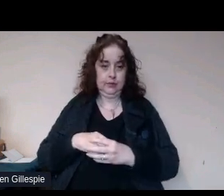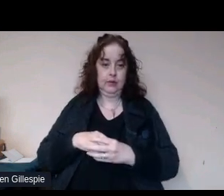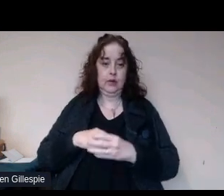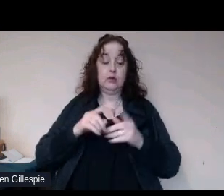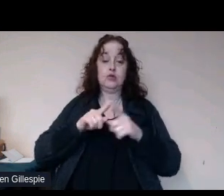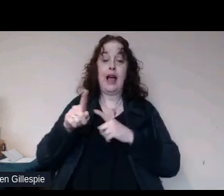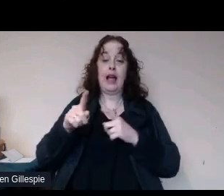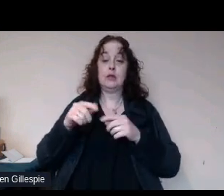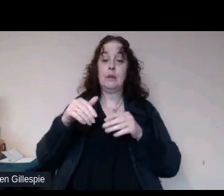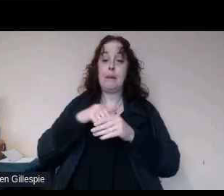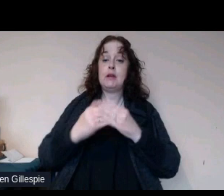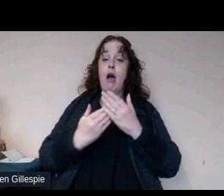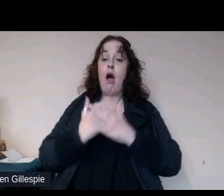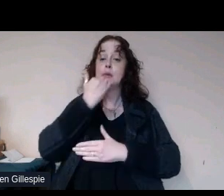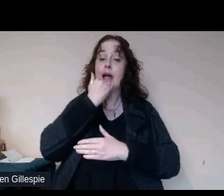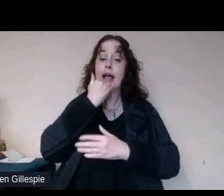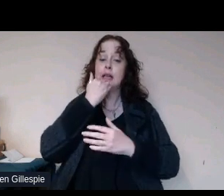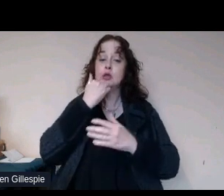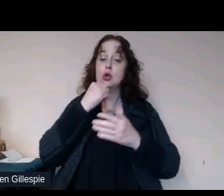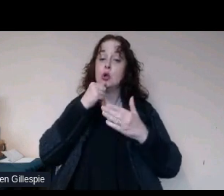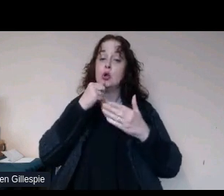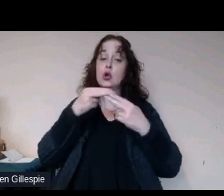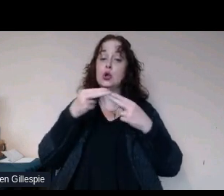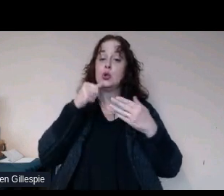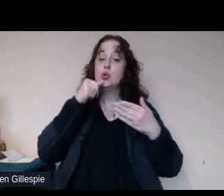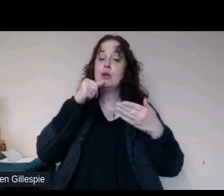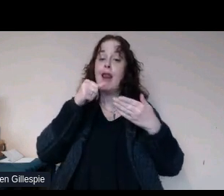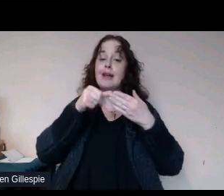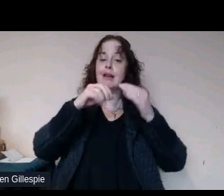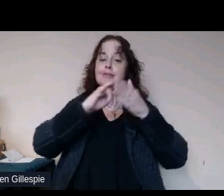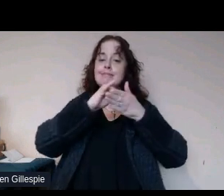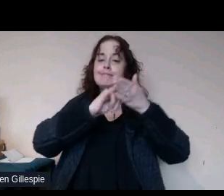our members up to date when it comes to different news,